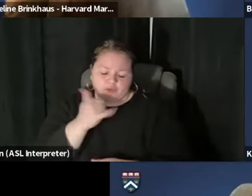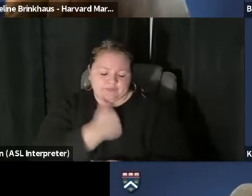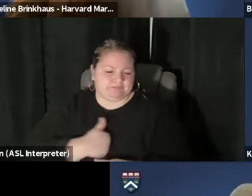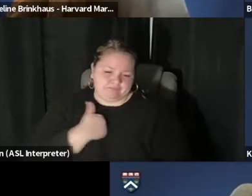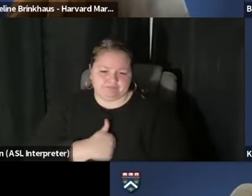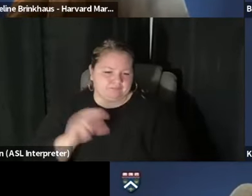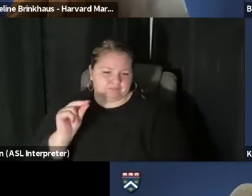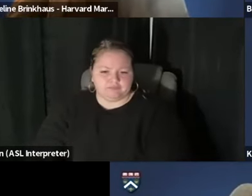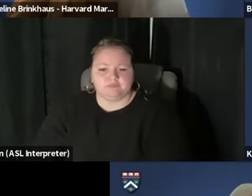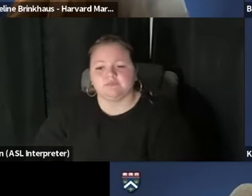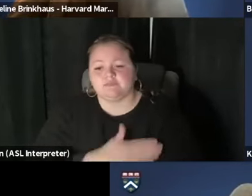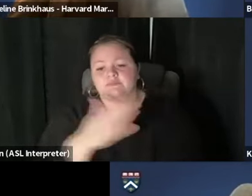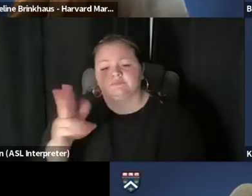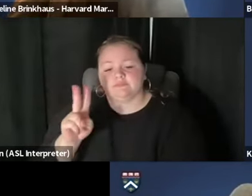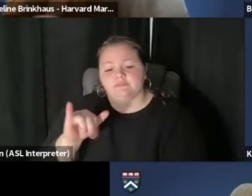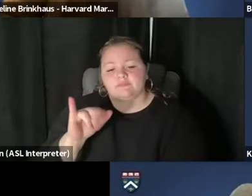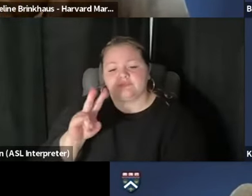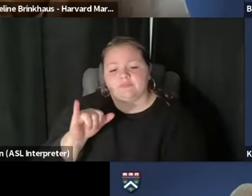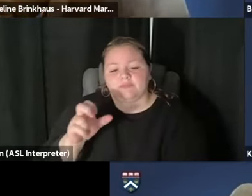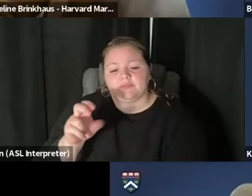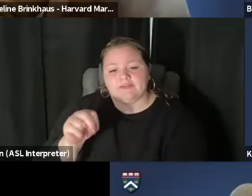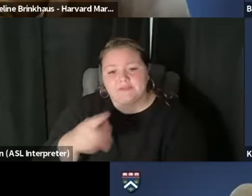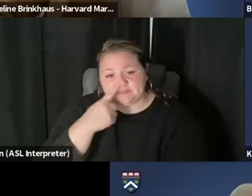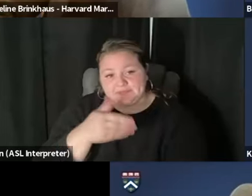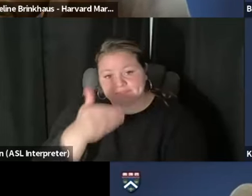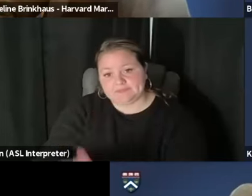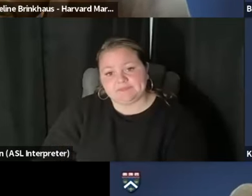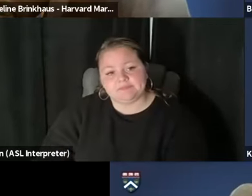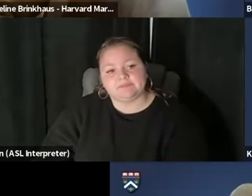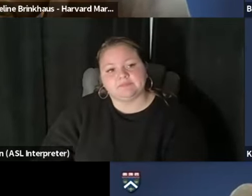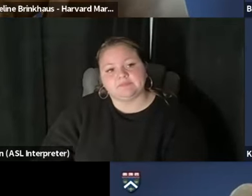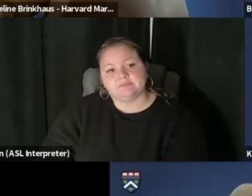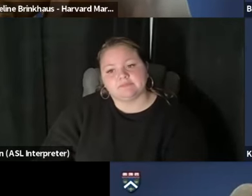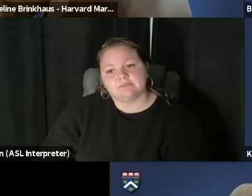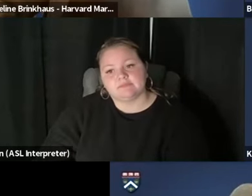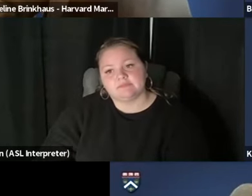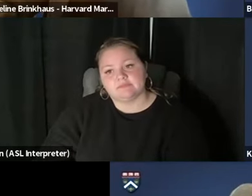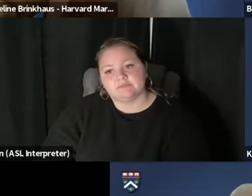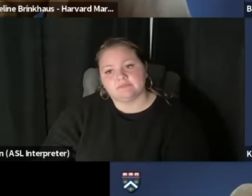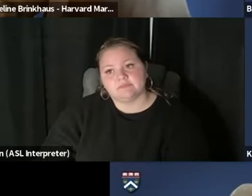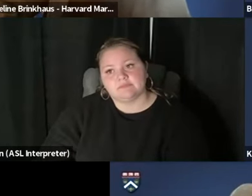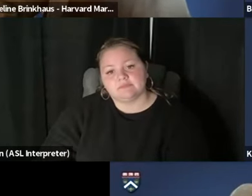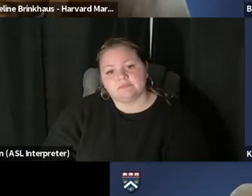up, Vivian, could you tell us a little bit about why you would do this again?